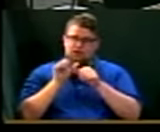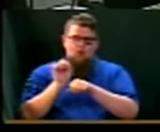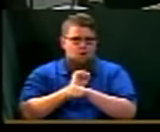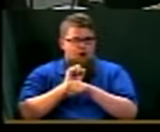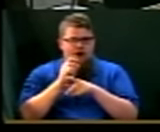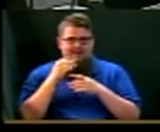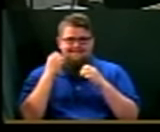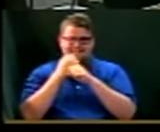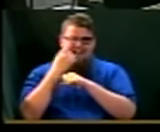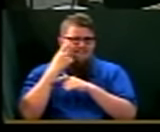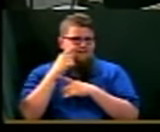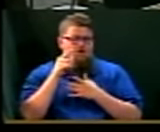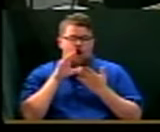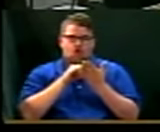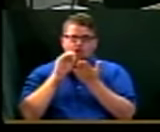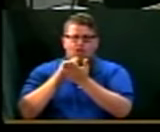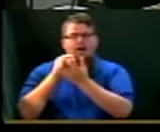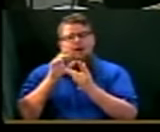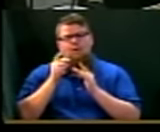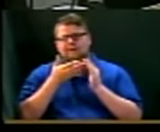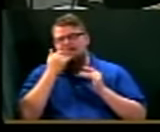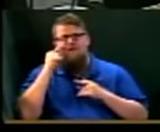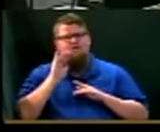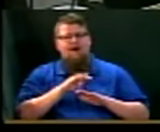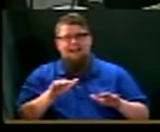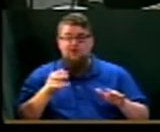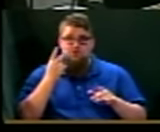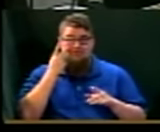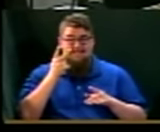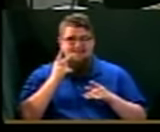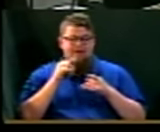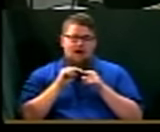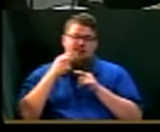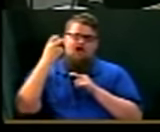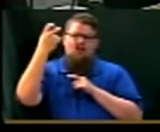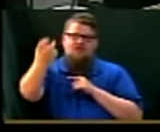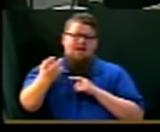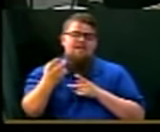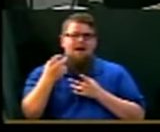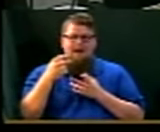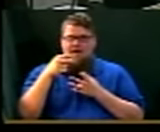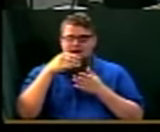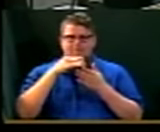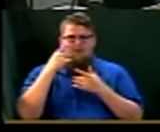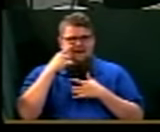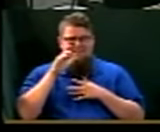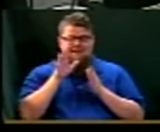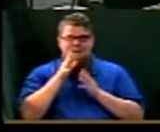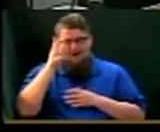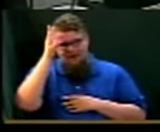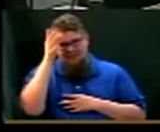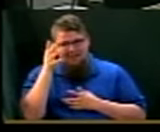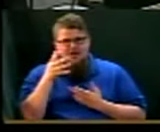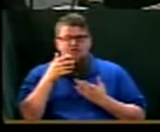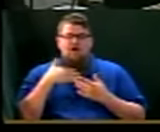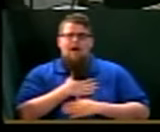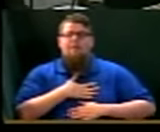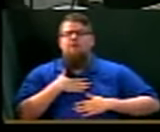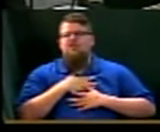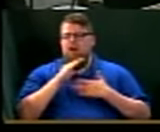for literacy and what's best for our kids, and you'll probably see me on the other side of the podium as a parent. But I appreciate all the work